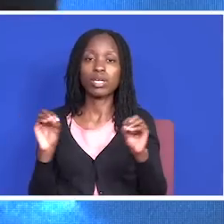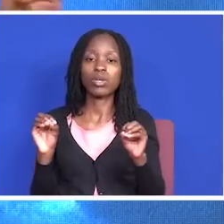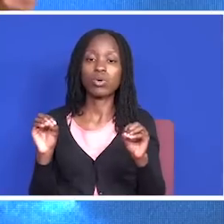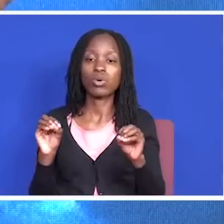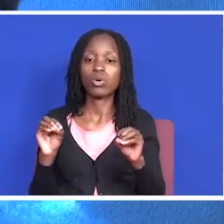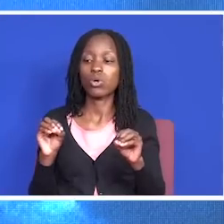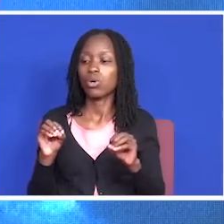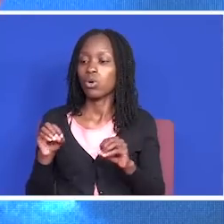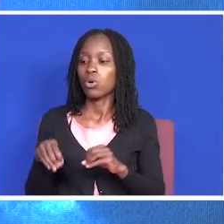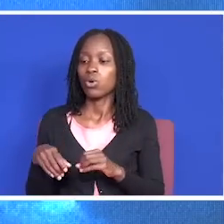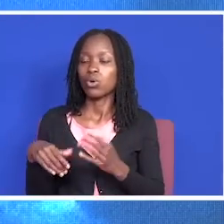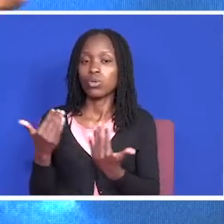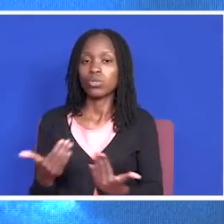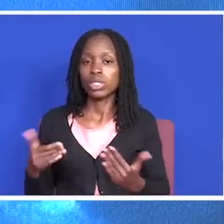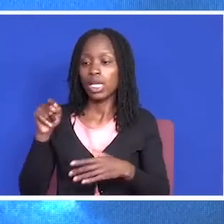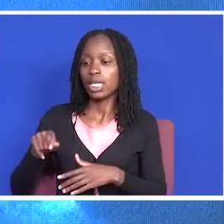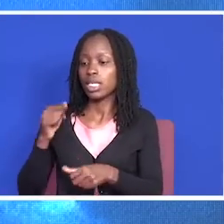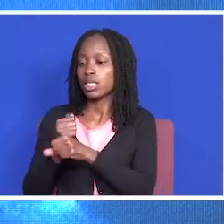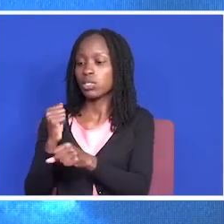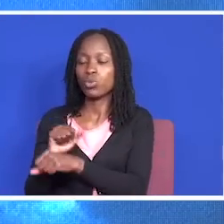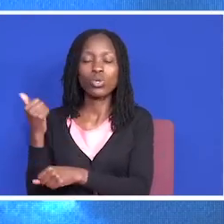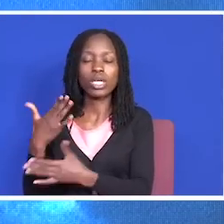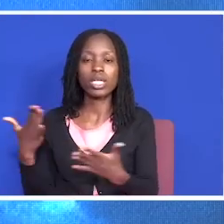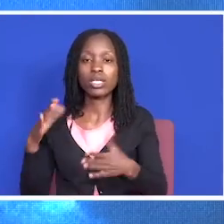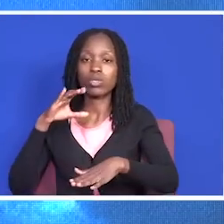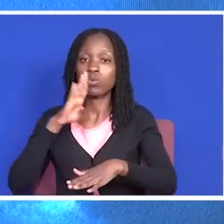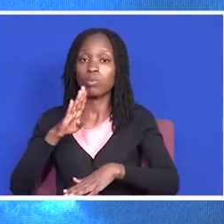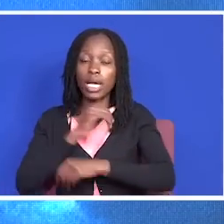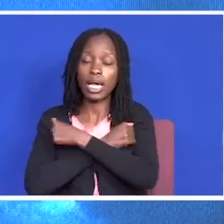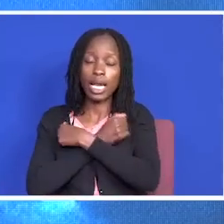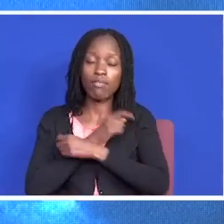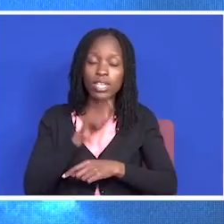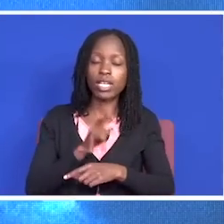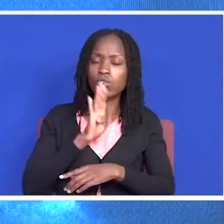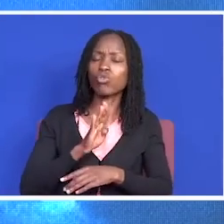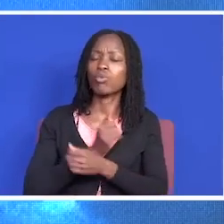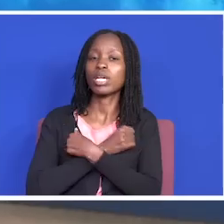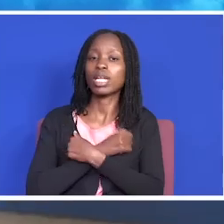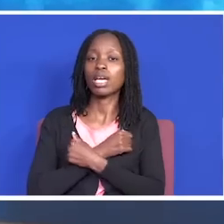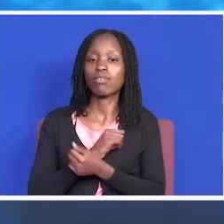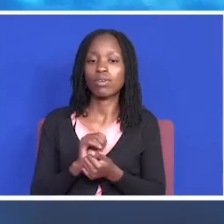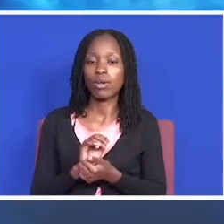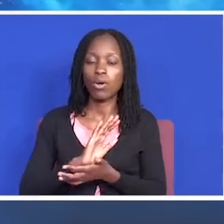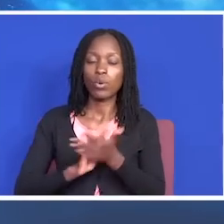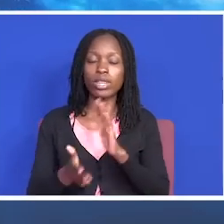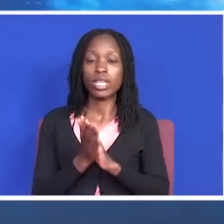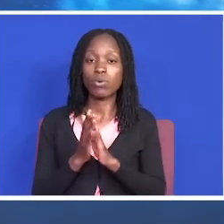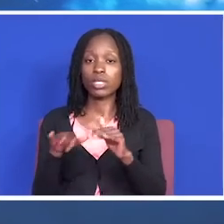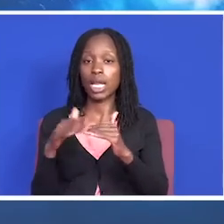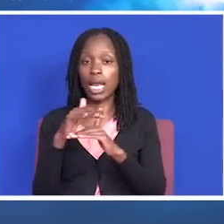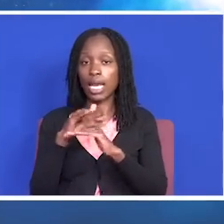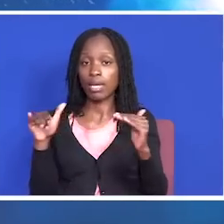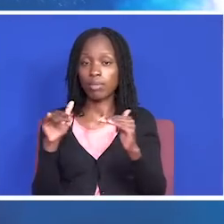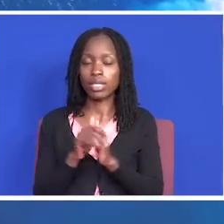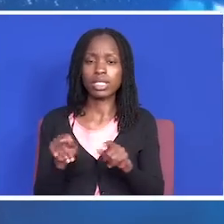to earn love from a father. They need to be loved unconditionally. Thirdly, I